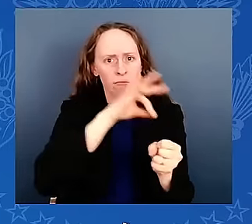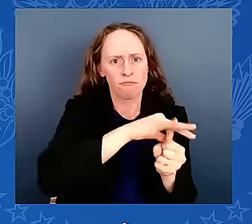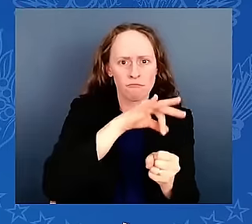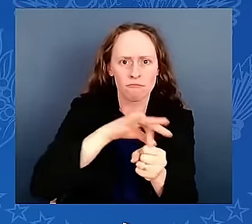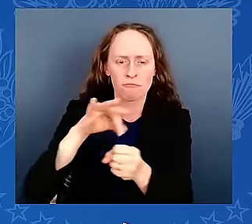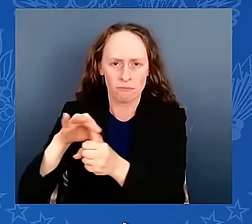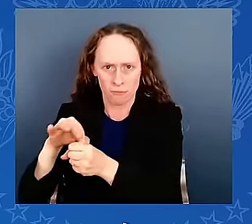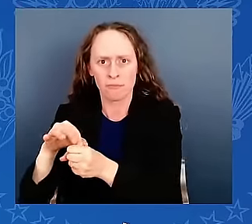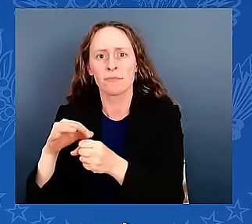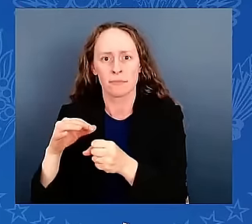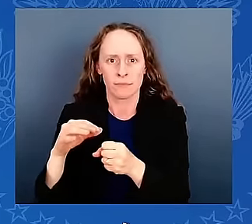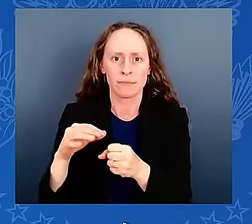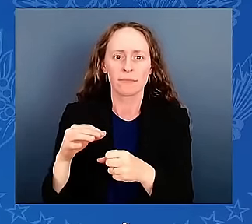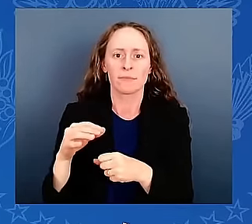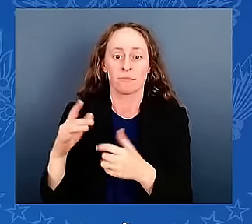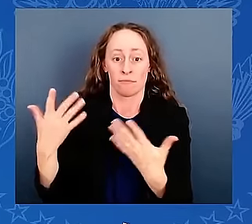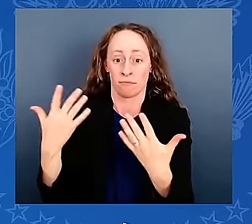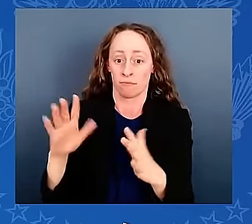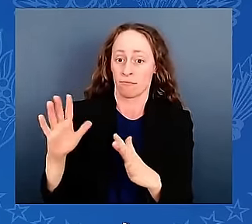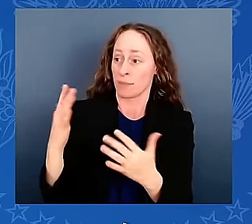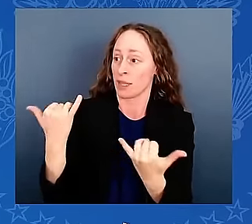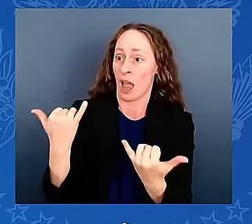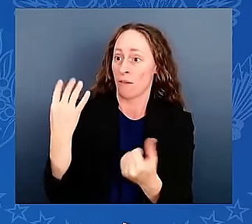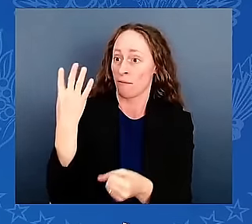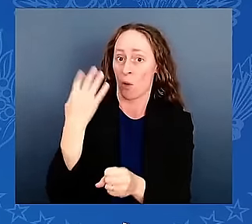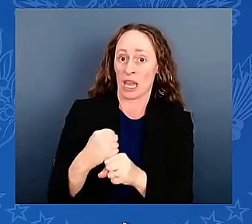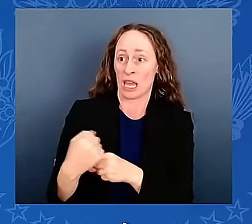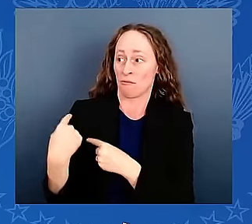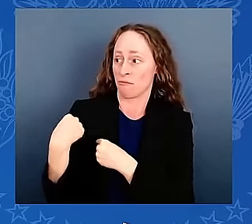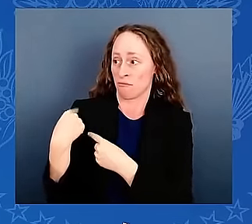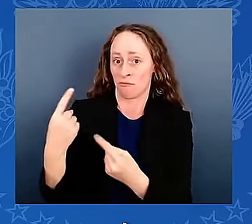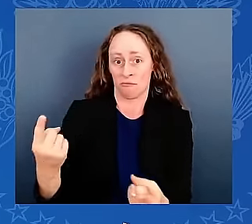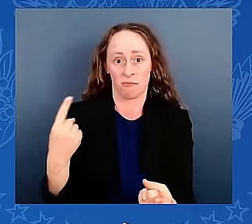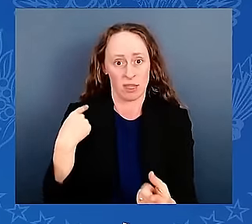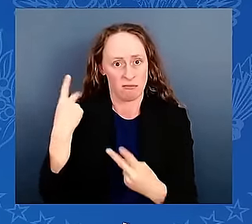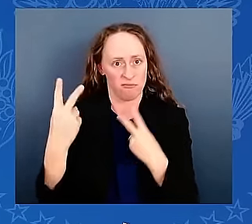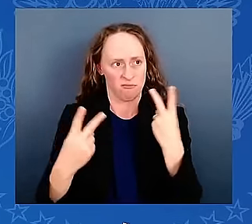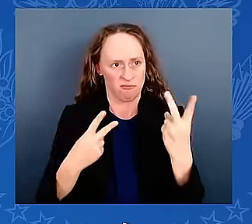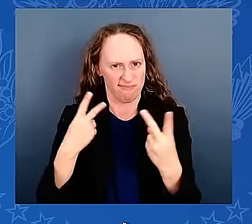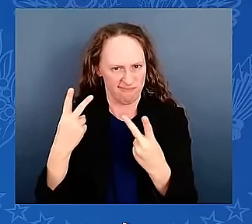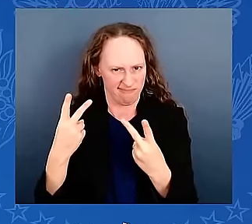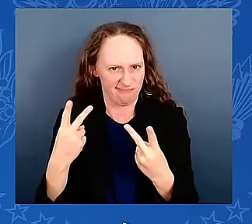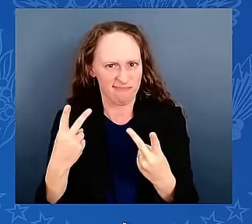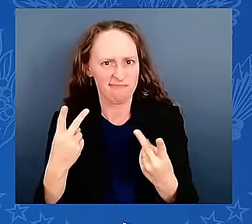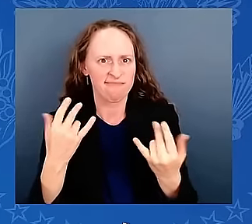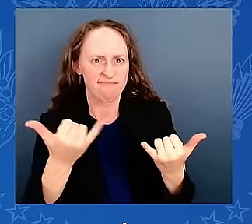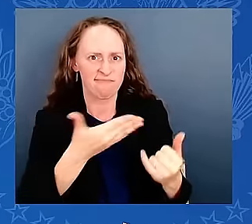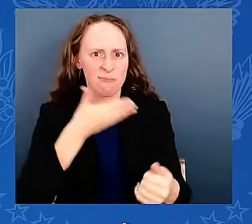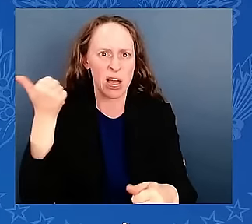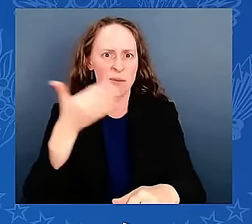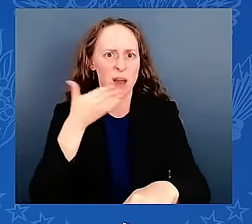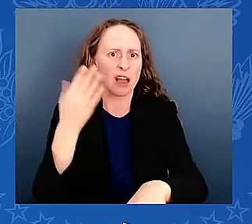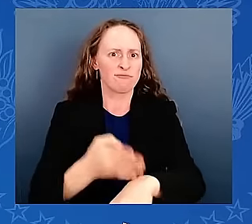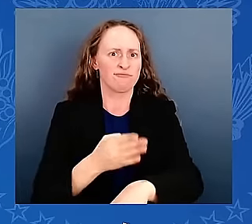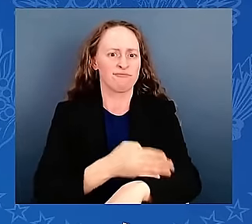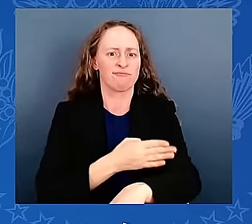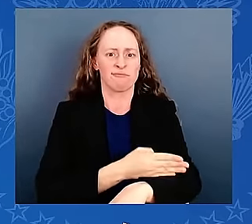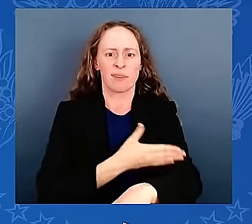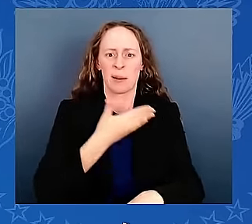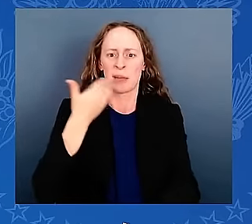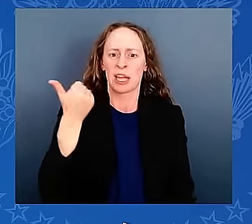accomplished by and for our community. But the history of this nation has taught us